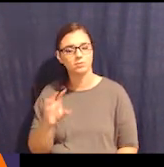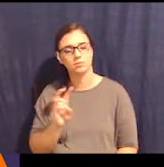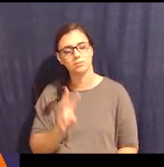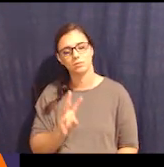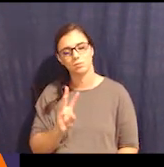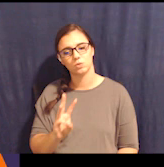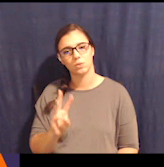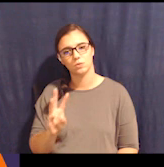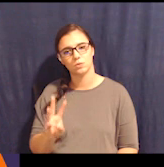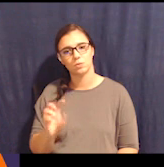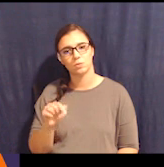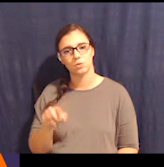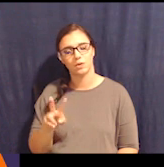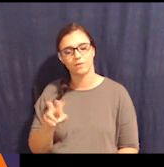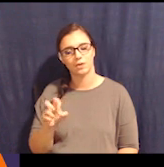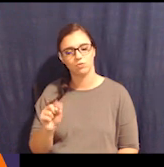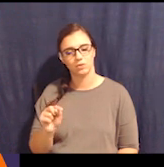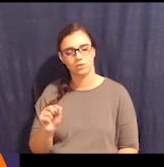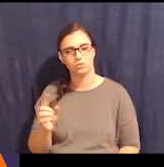www.veteranscrisisline.net or